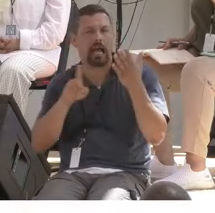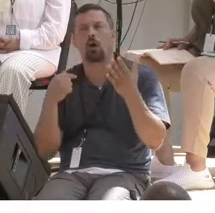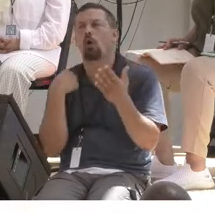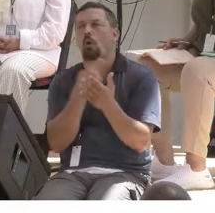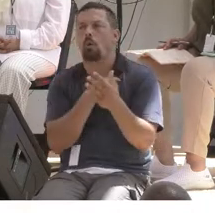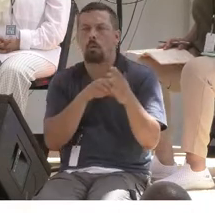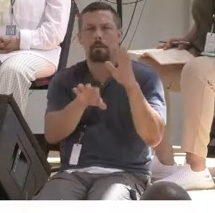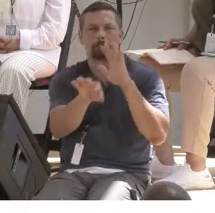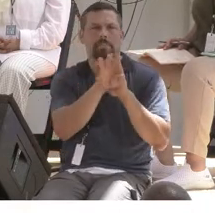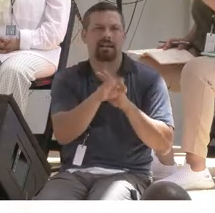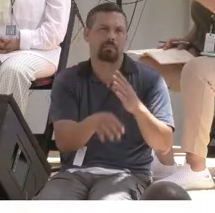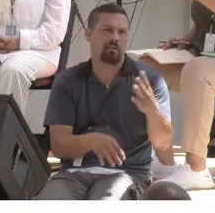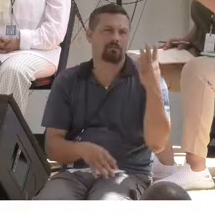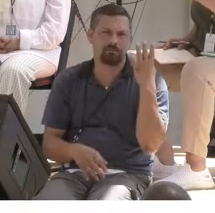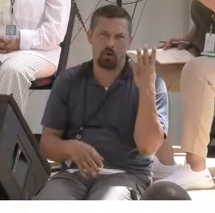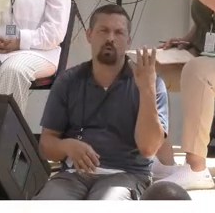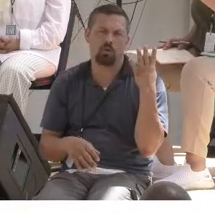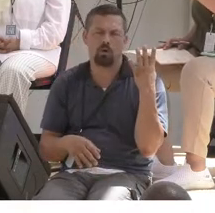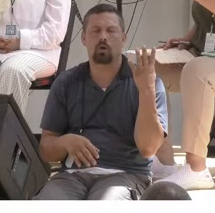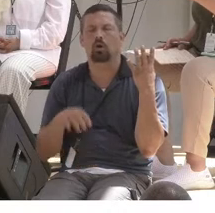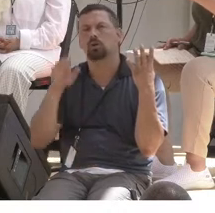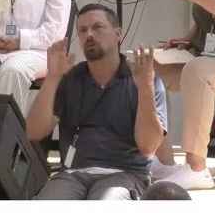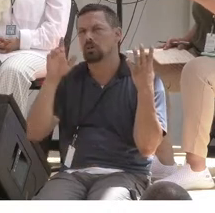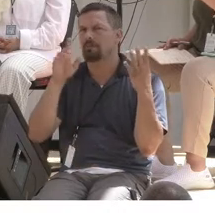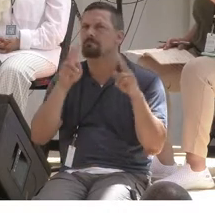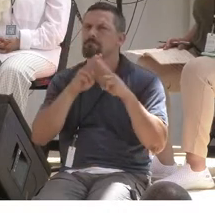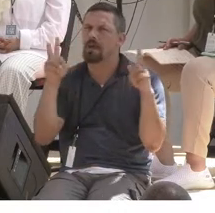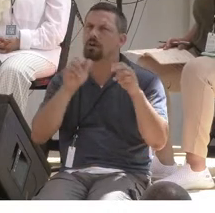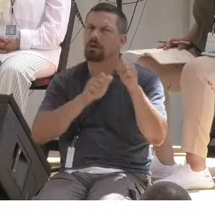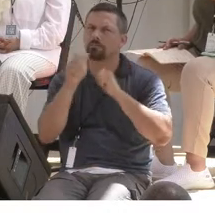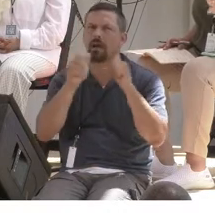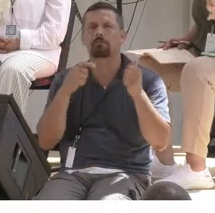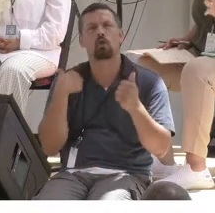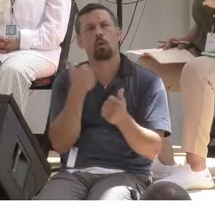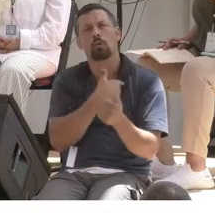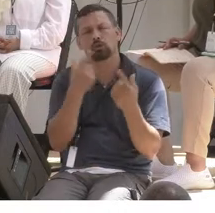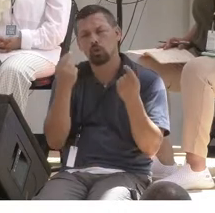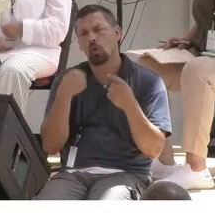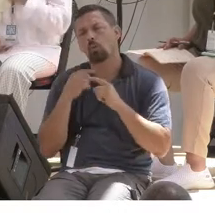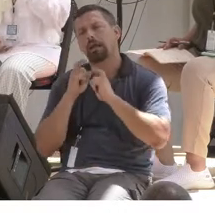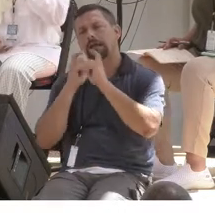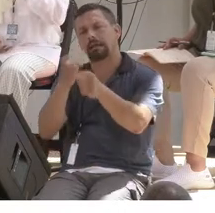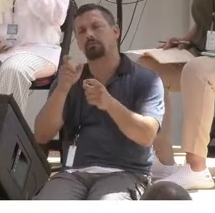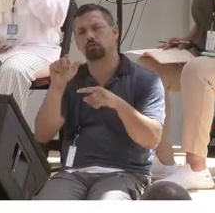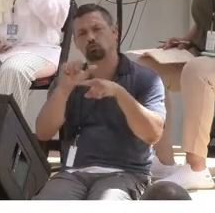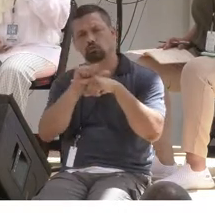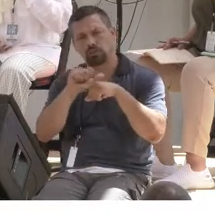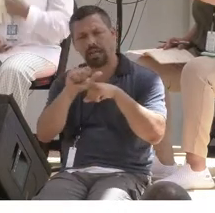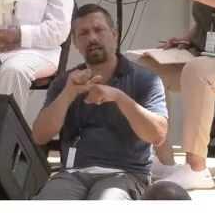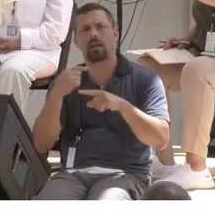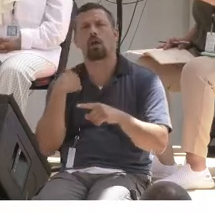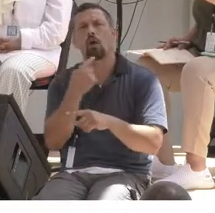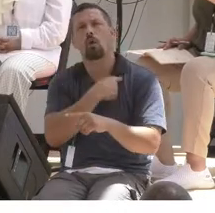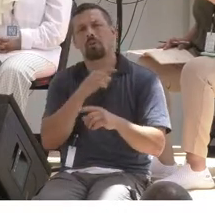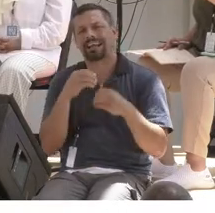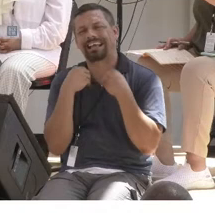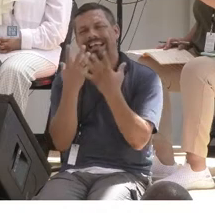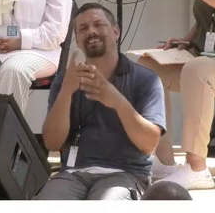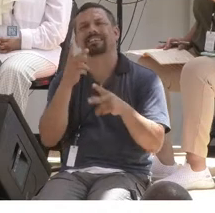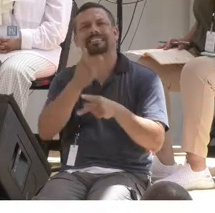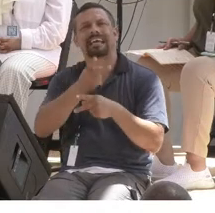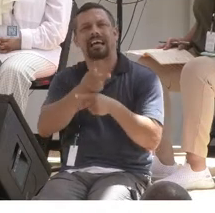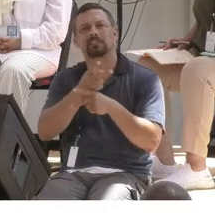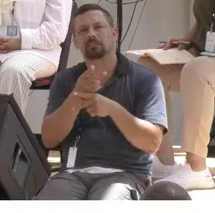very competitive. And what we task them with is we give them some training, but we basically task them with the